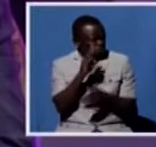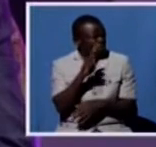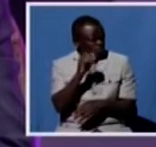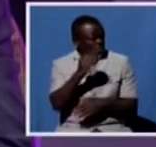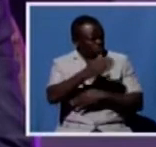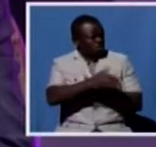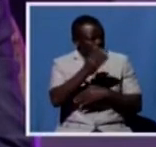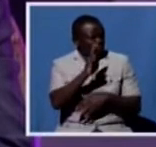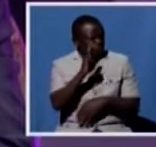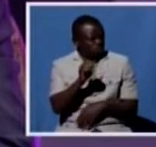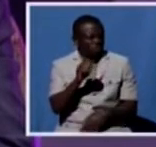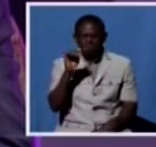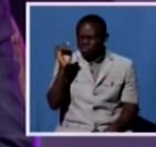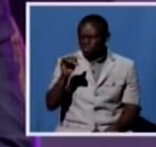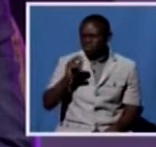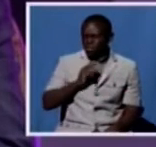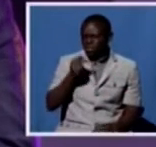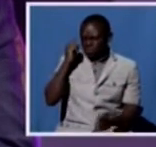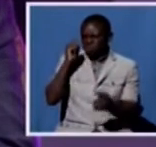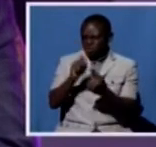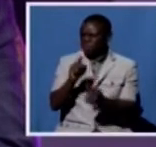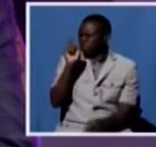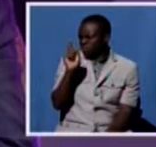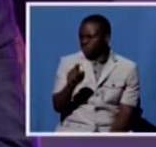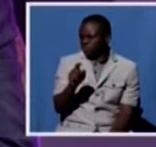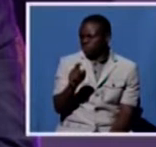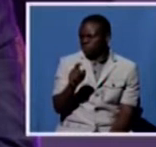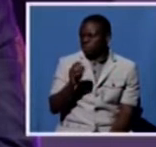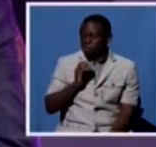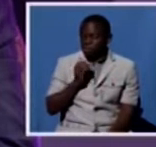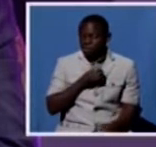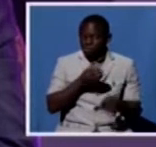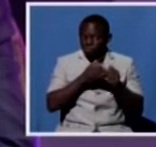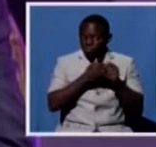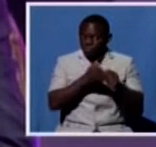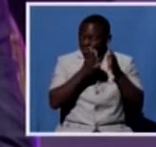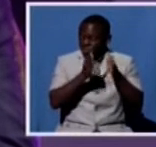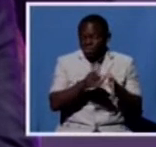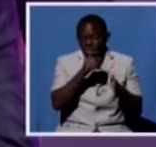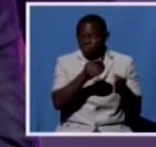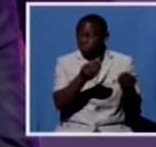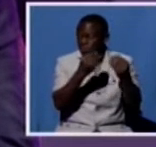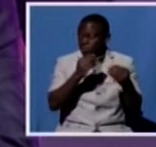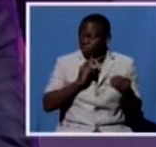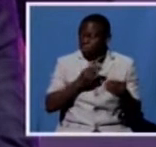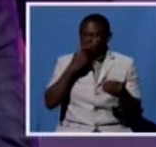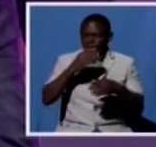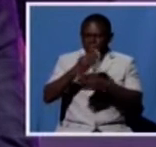That is the target. Our leadership has given us a very, obviously a very tight target that we need to